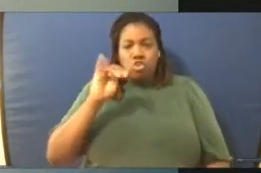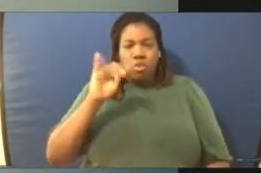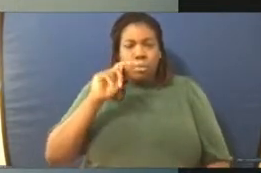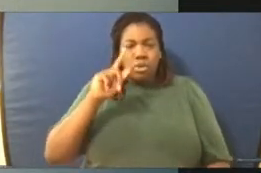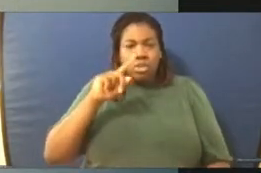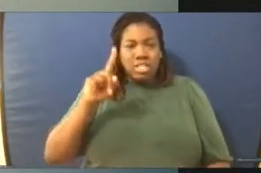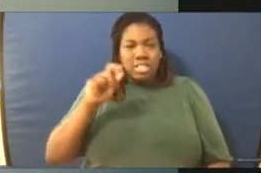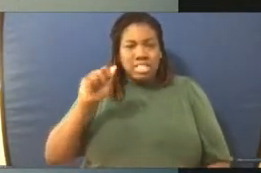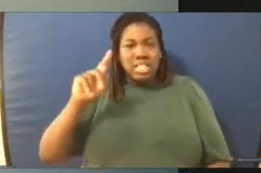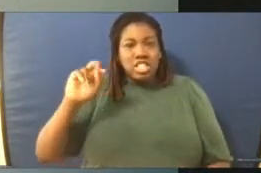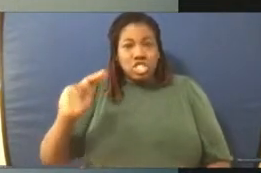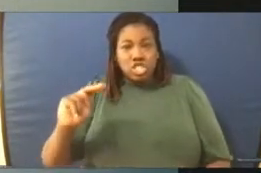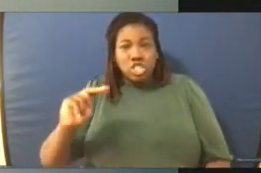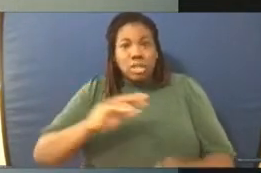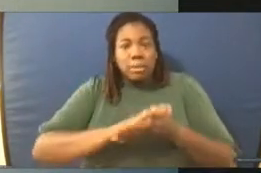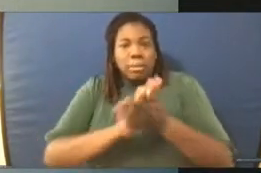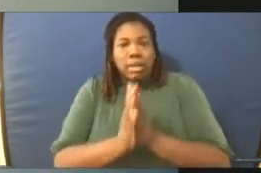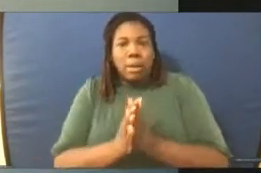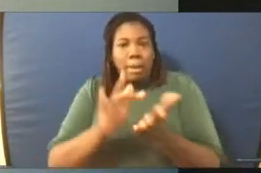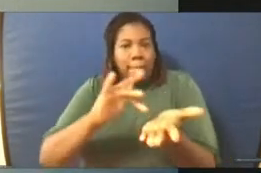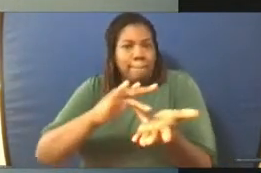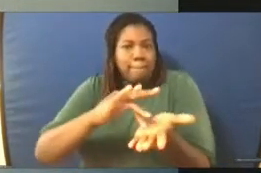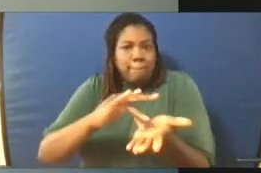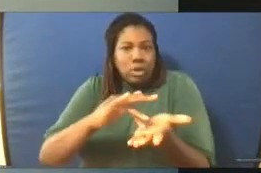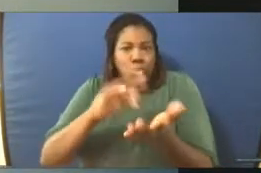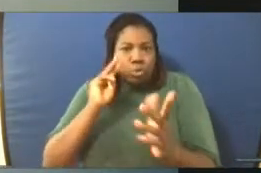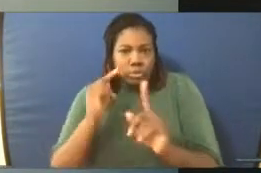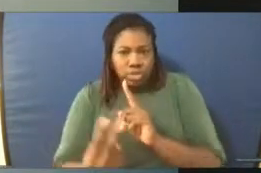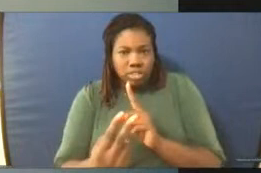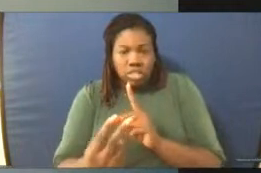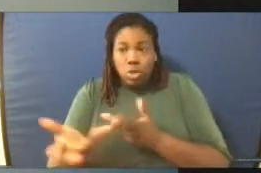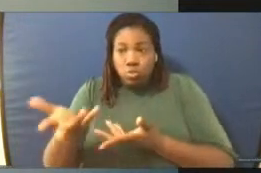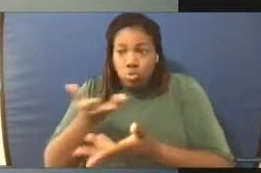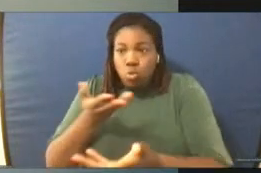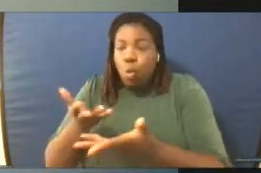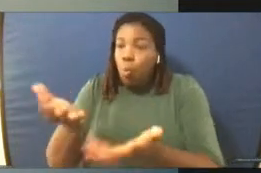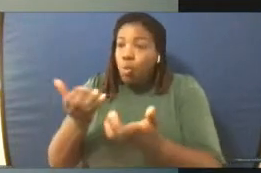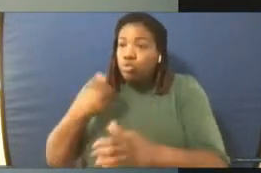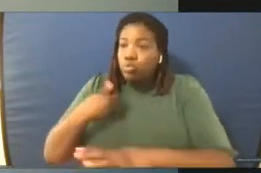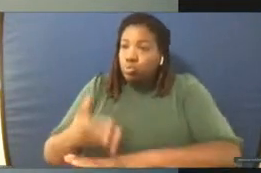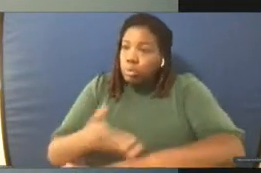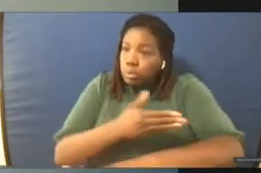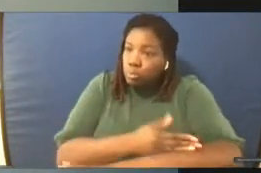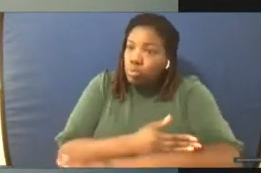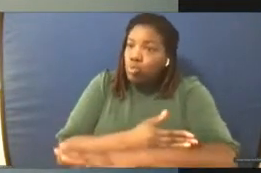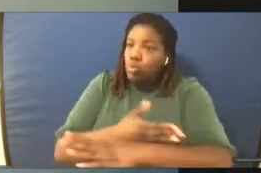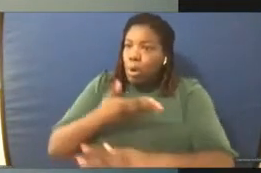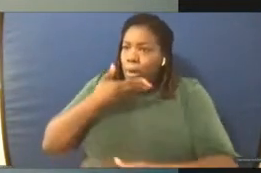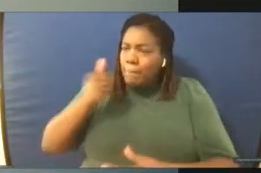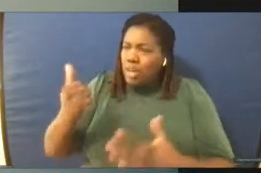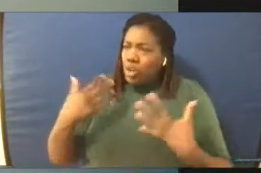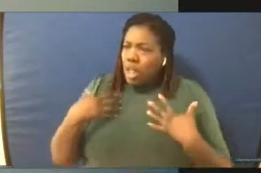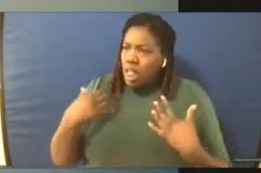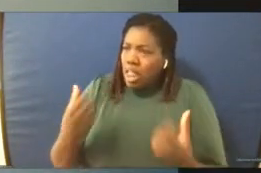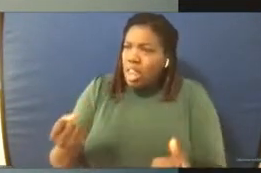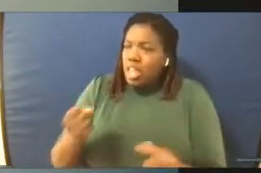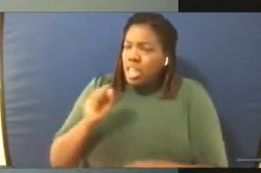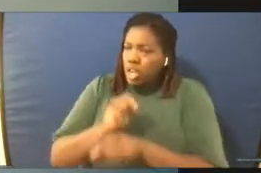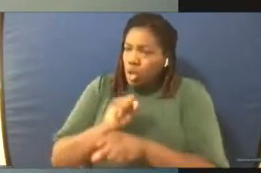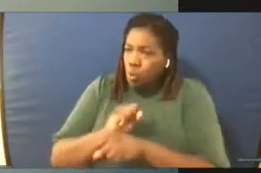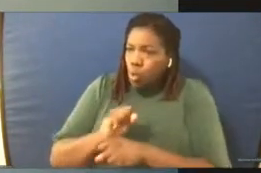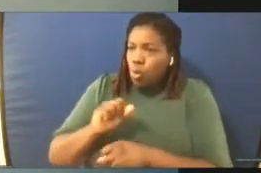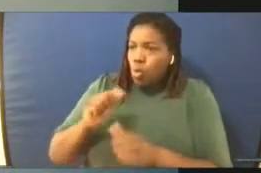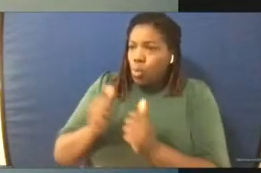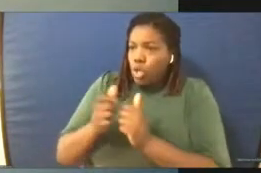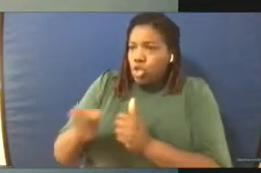right? That we want to engage with you to get you better and really work with you where you are. And it